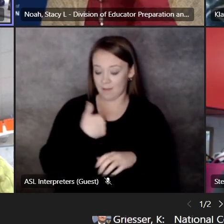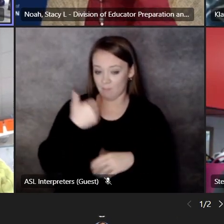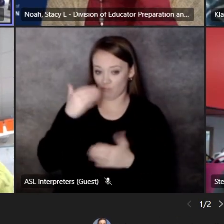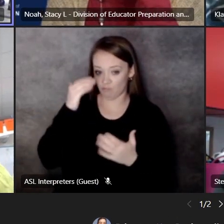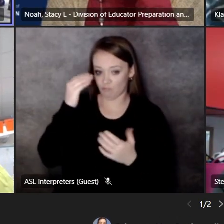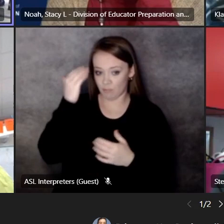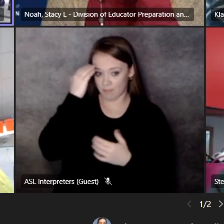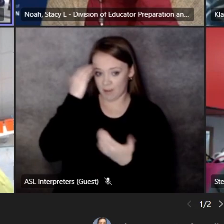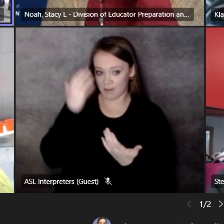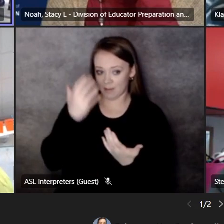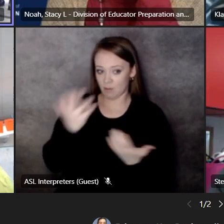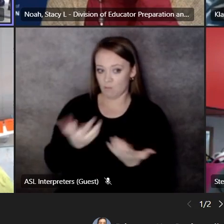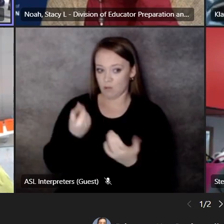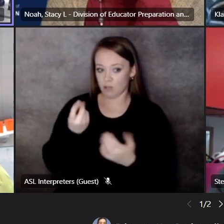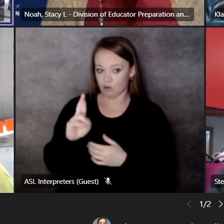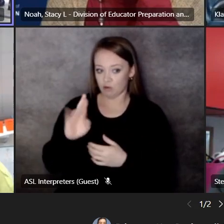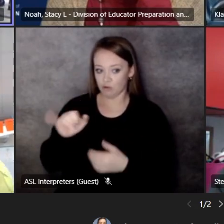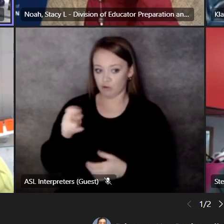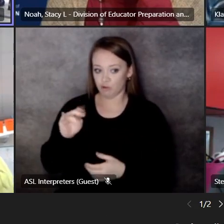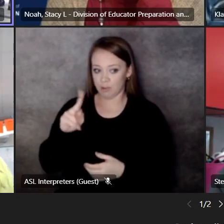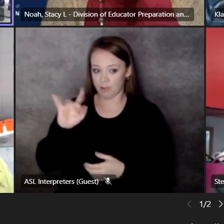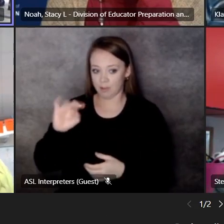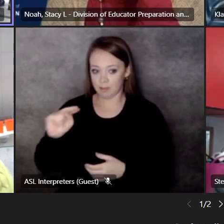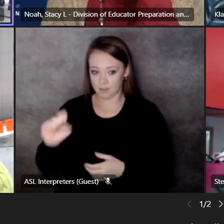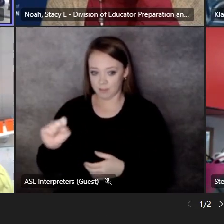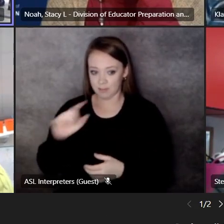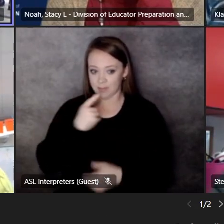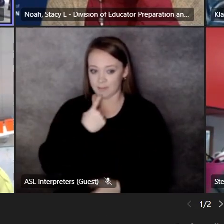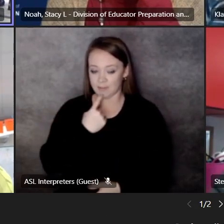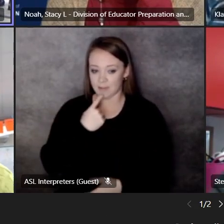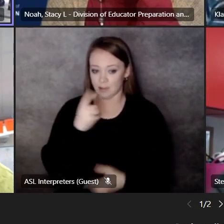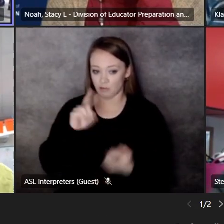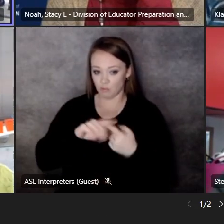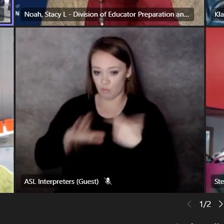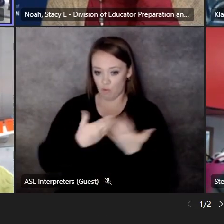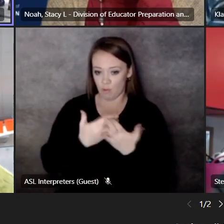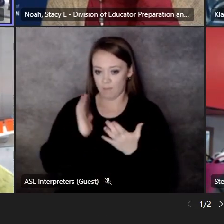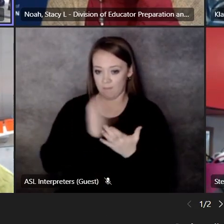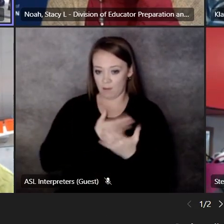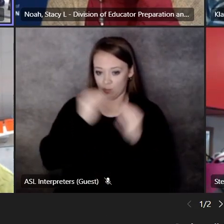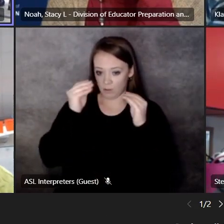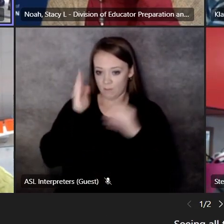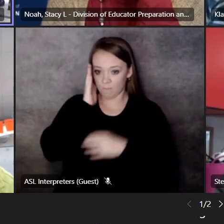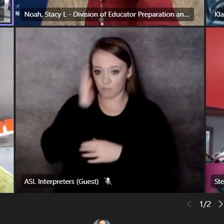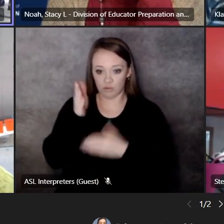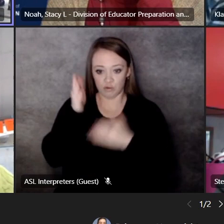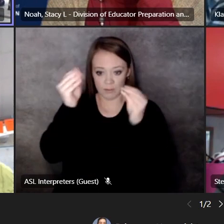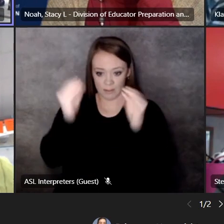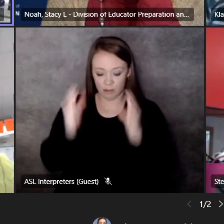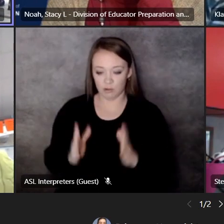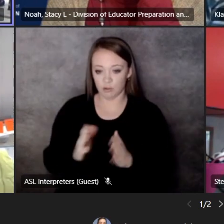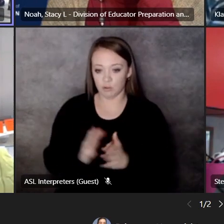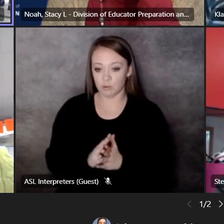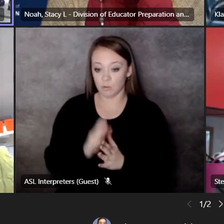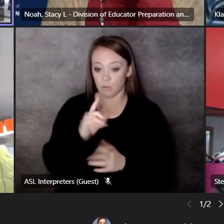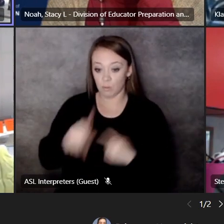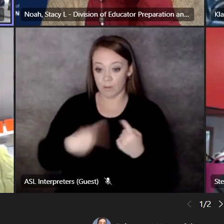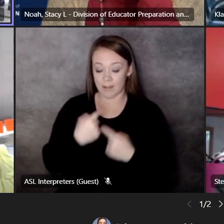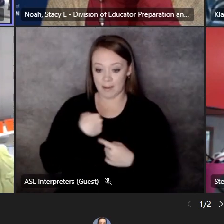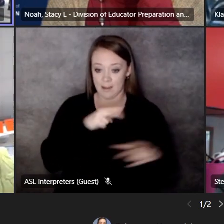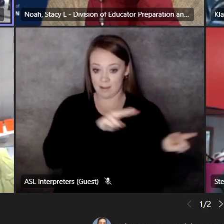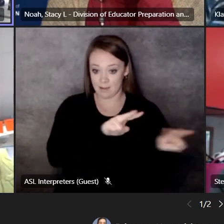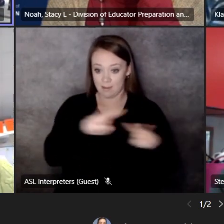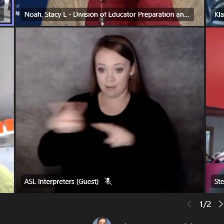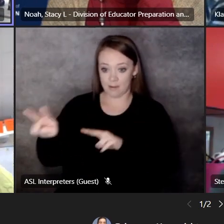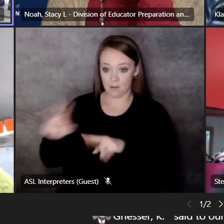Future Educators. Excuse me. When I look out at this gathering of students committing